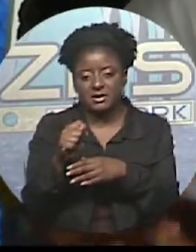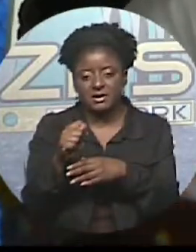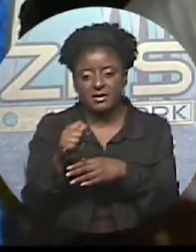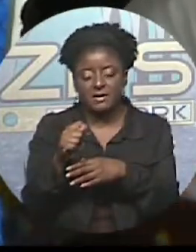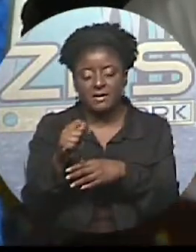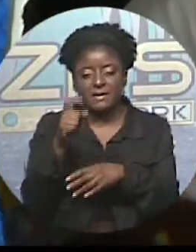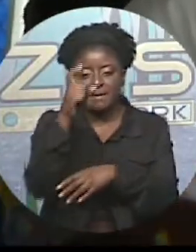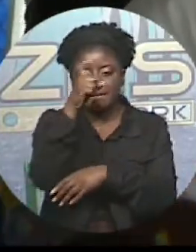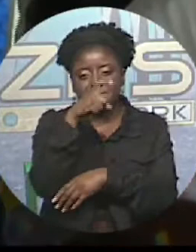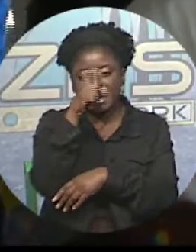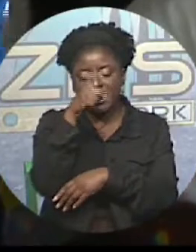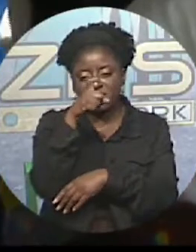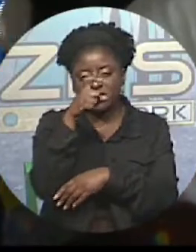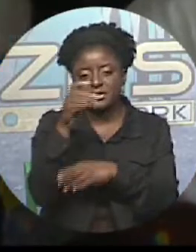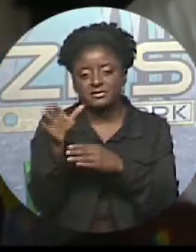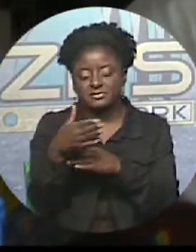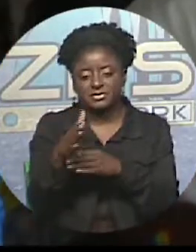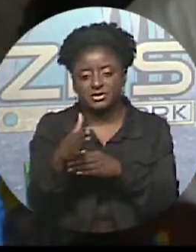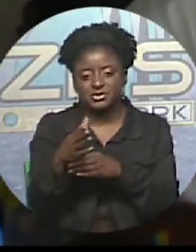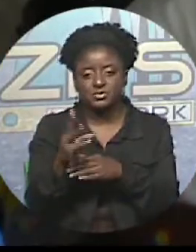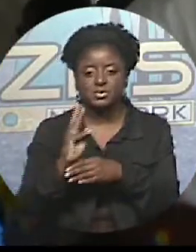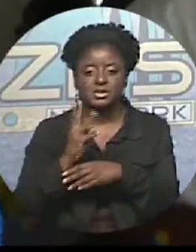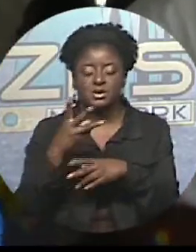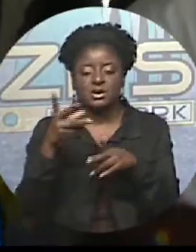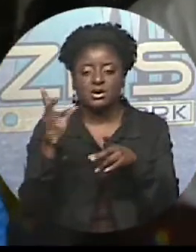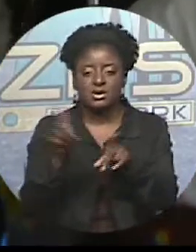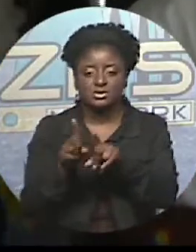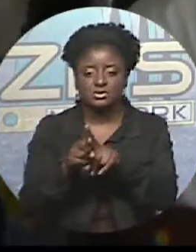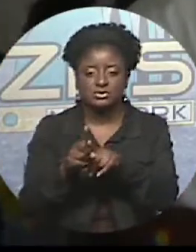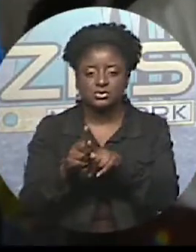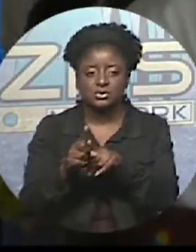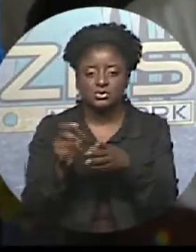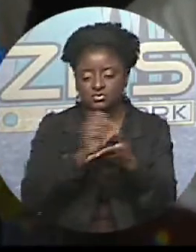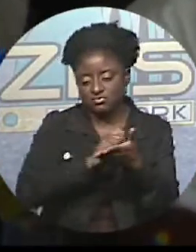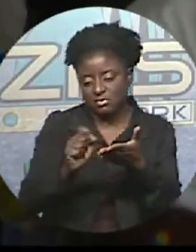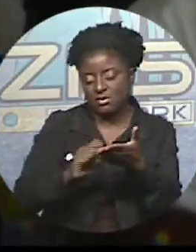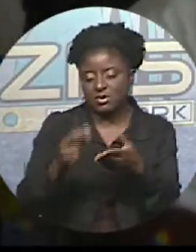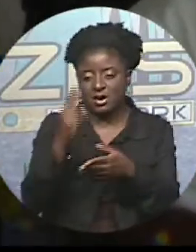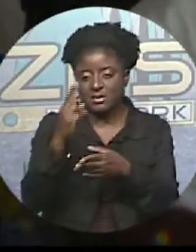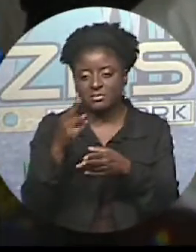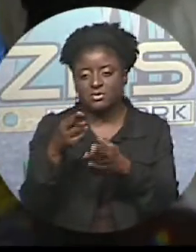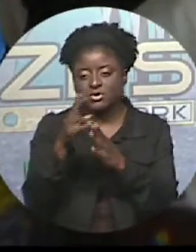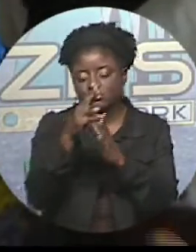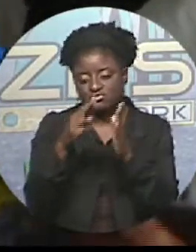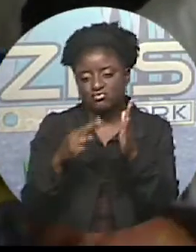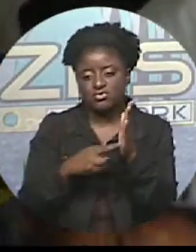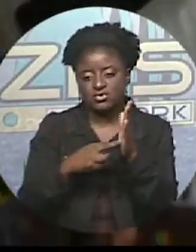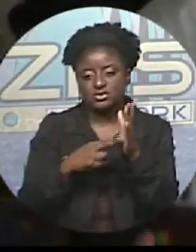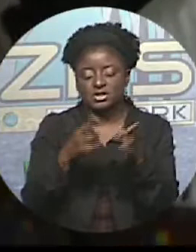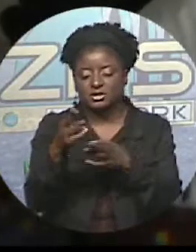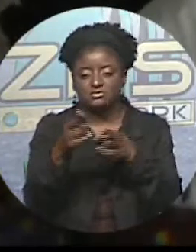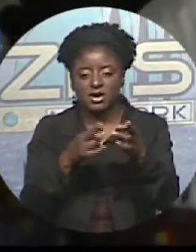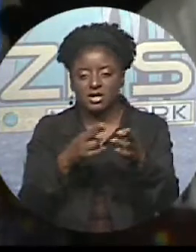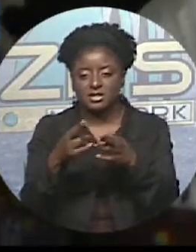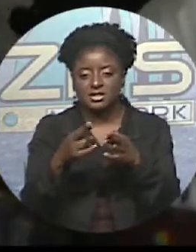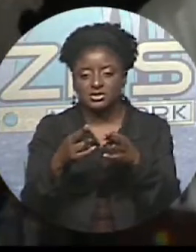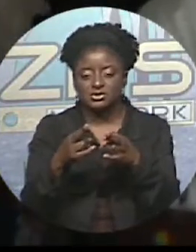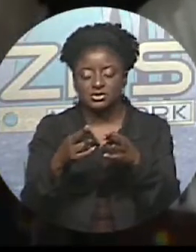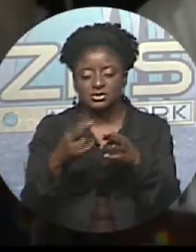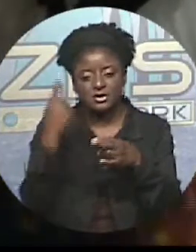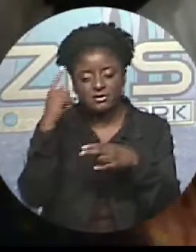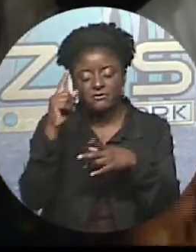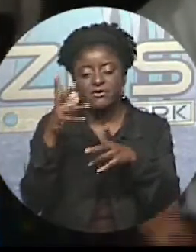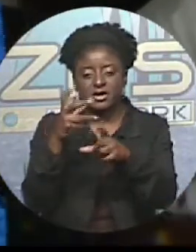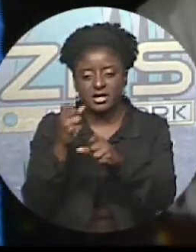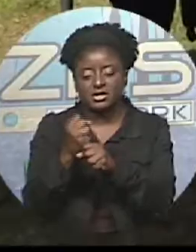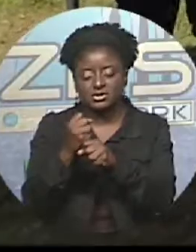rules to maintain the population of parrotfish in the Bahamas, just in case the Bahamian people start depending and start feeding on the parrotfish more due to